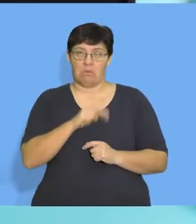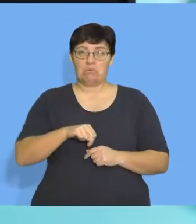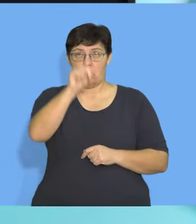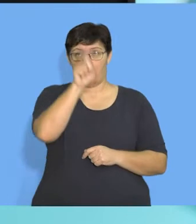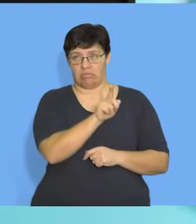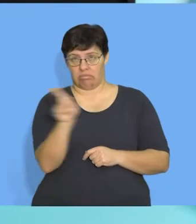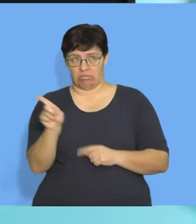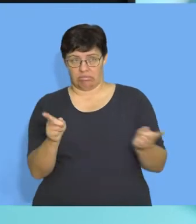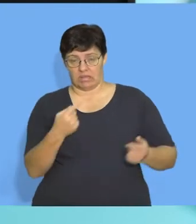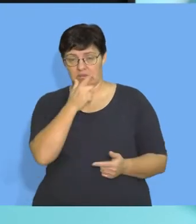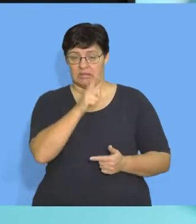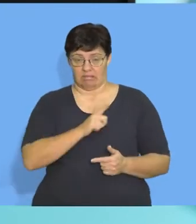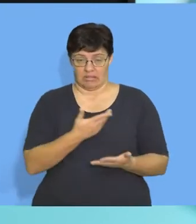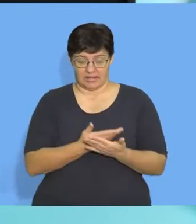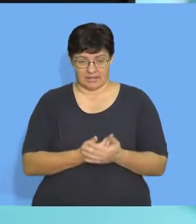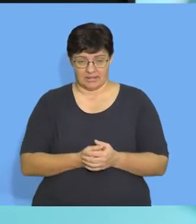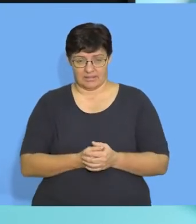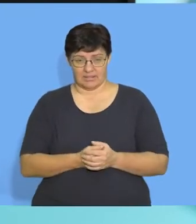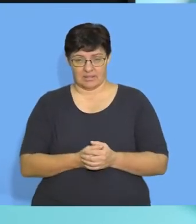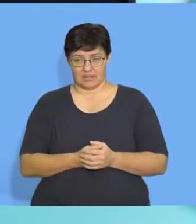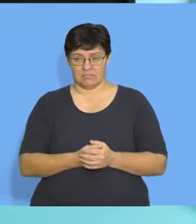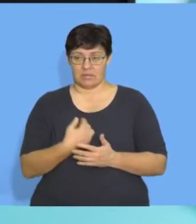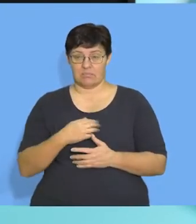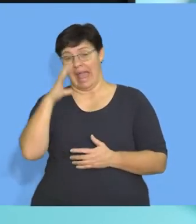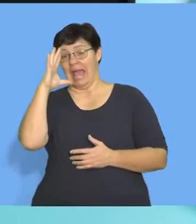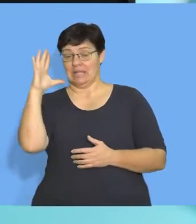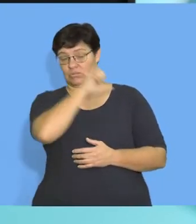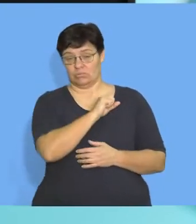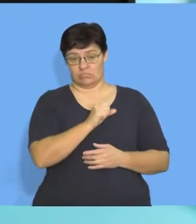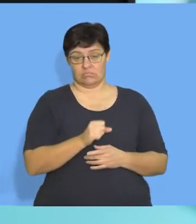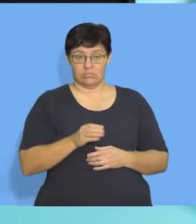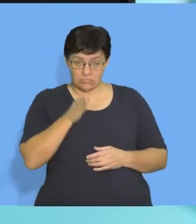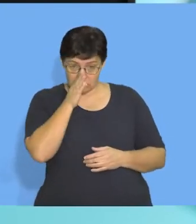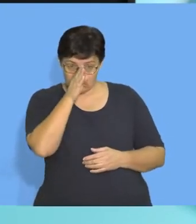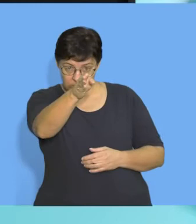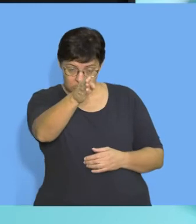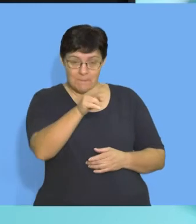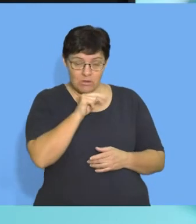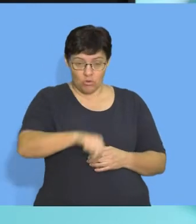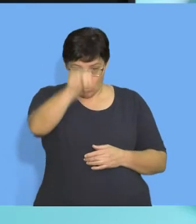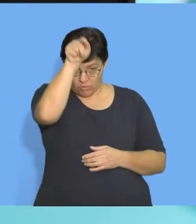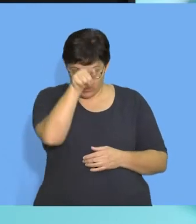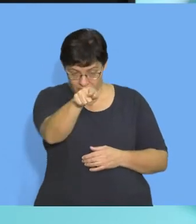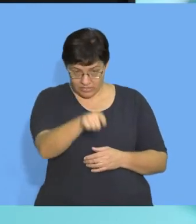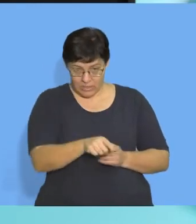and things, okay? But I can't just assume because this is the direction I'm facing